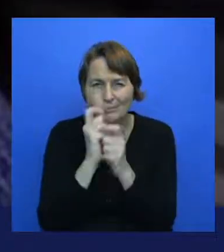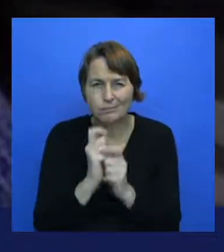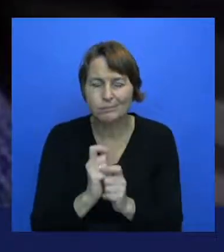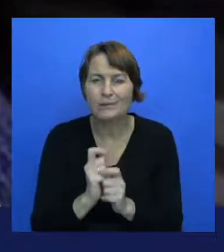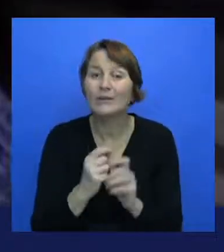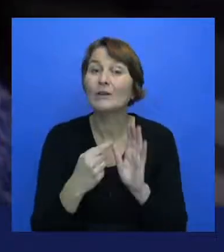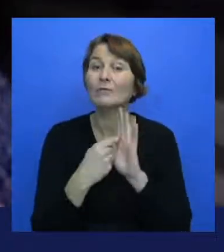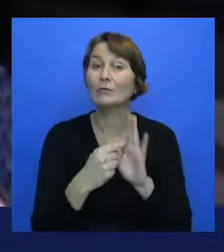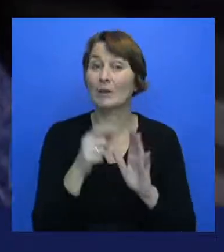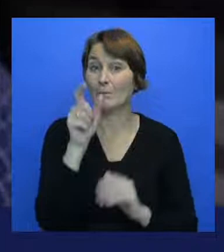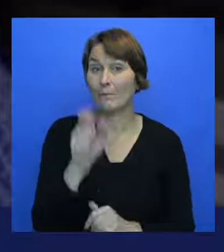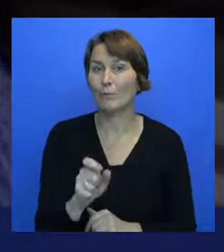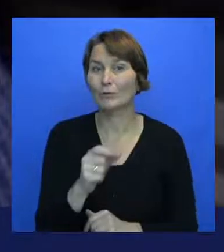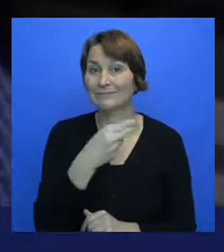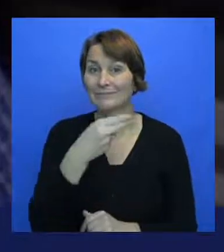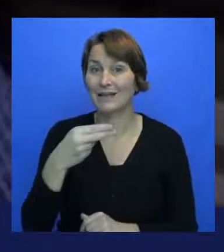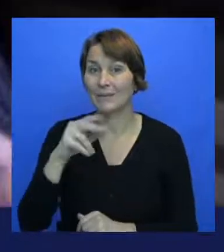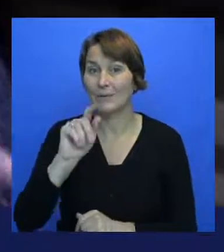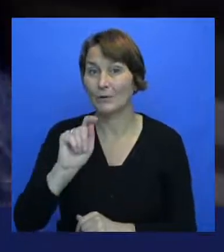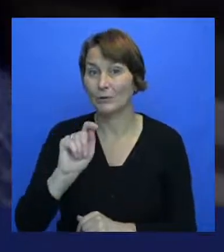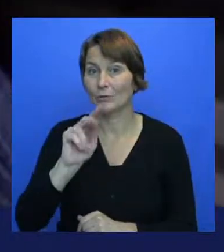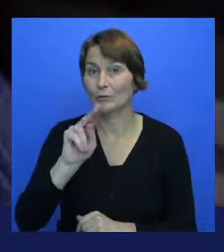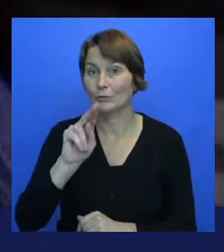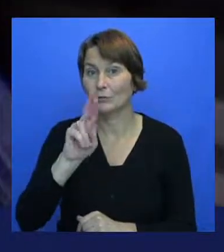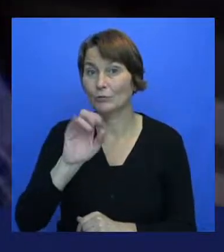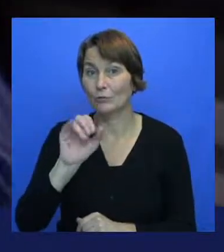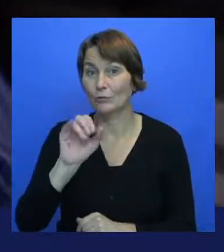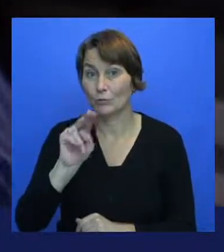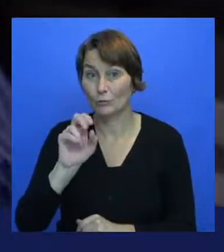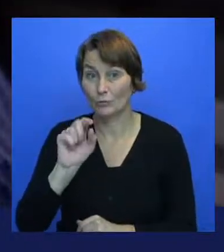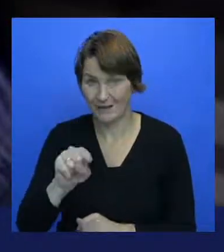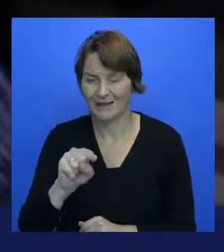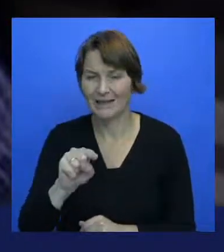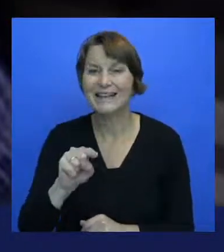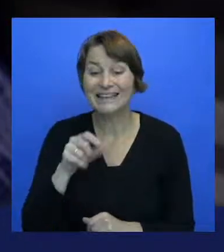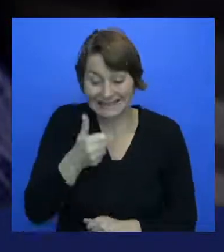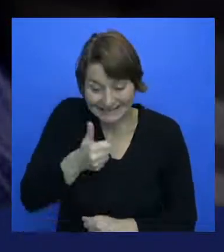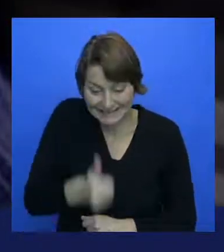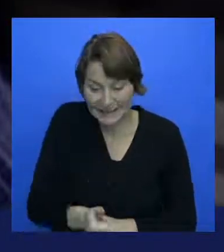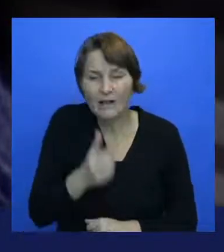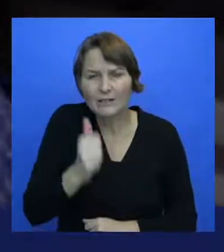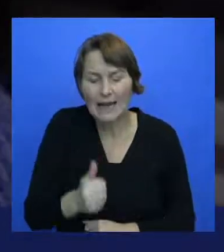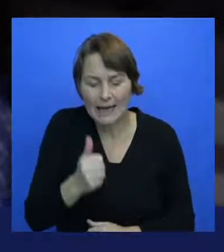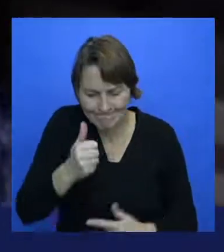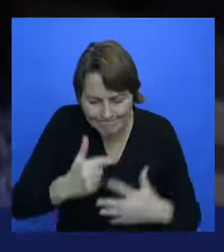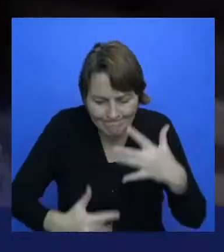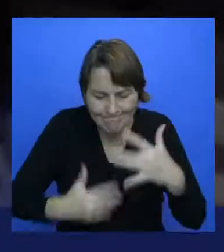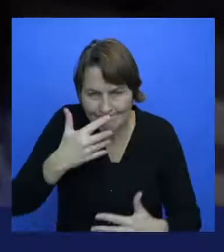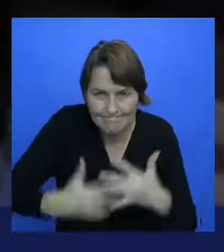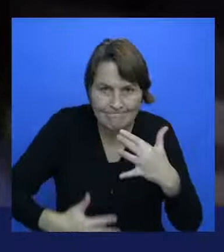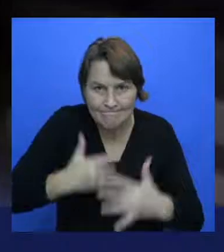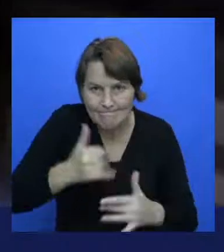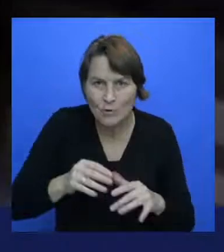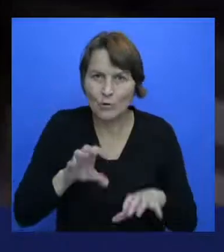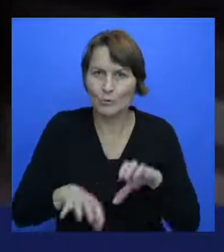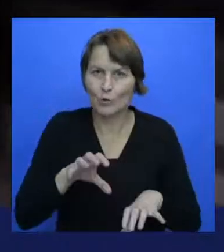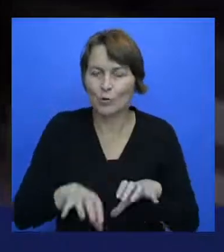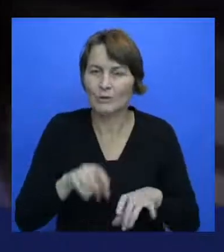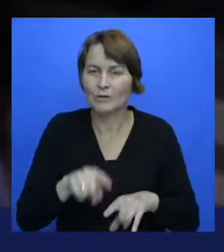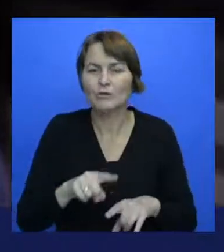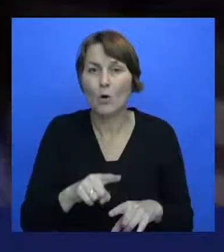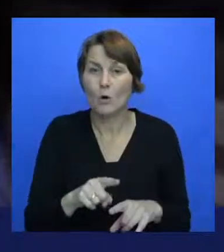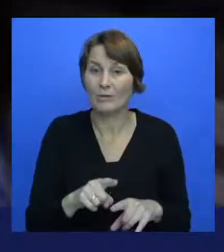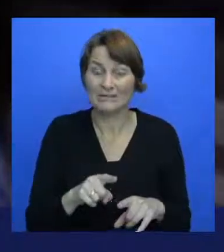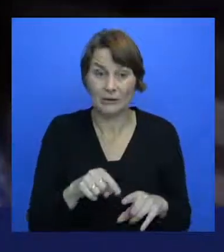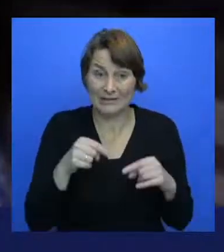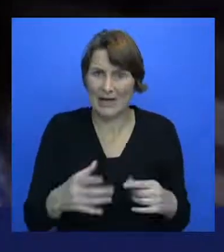computational model was an important part of knowing you'd built a valid computer. And so the fact that we're struggling with mathematical proofs around